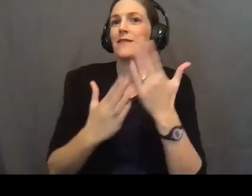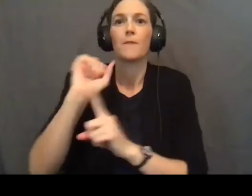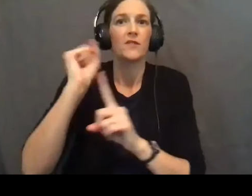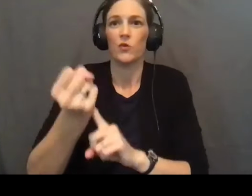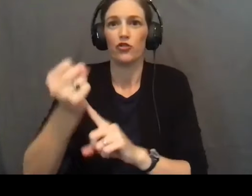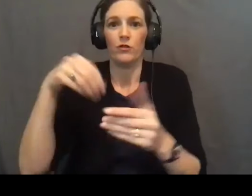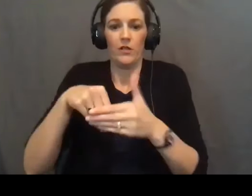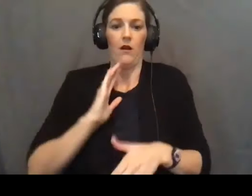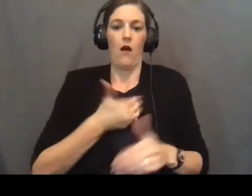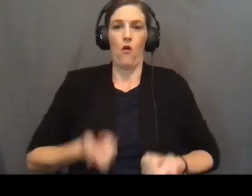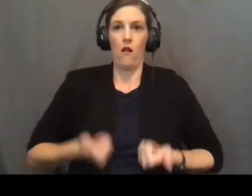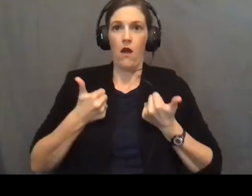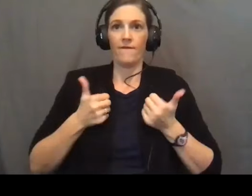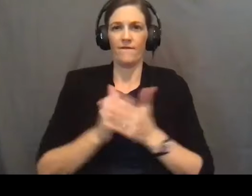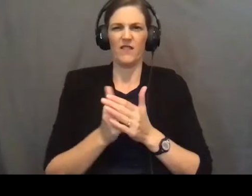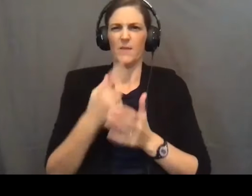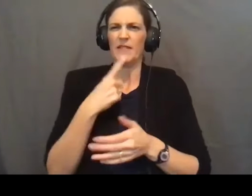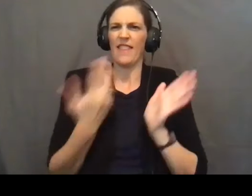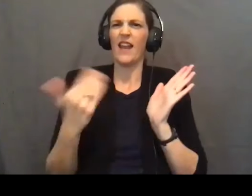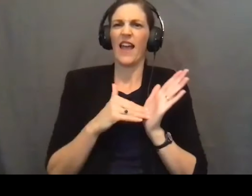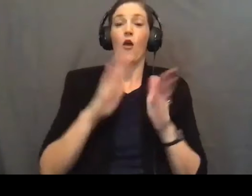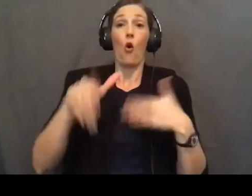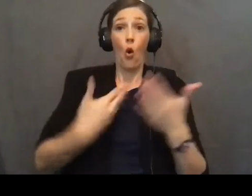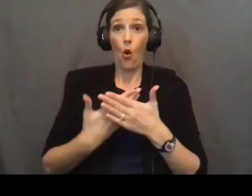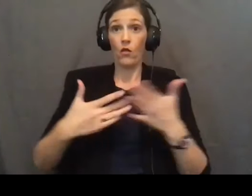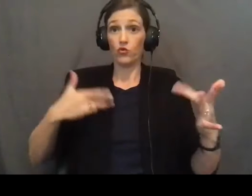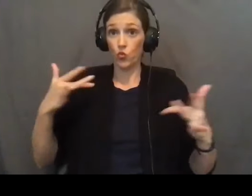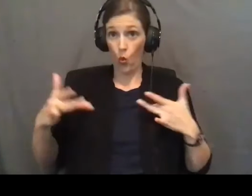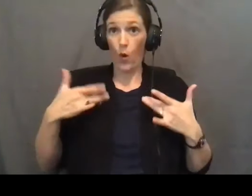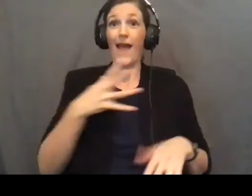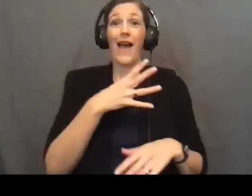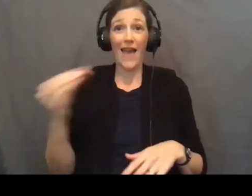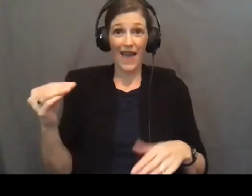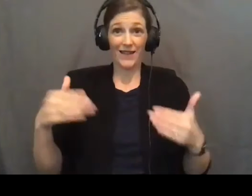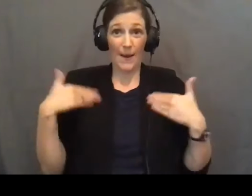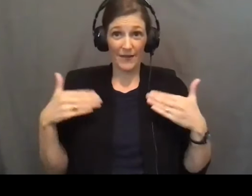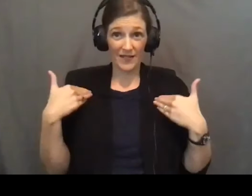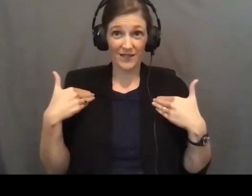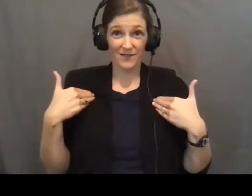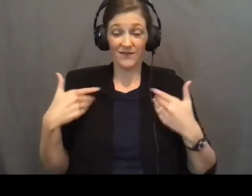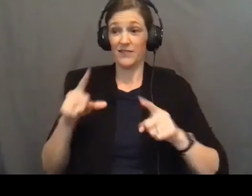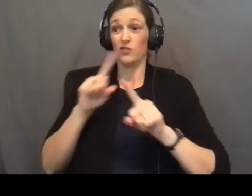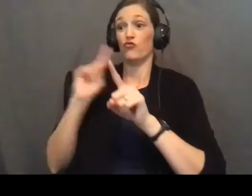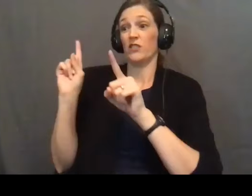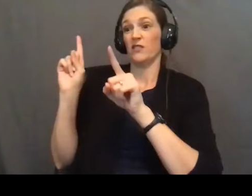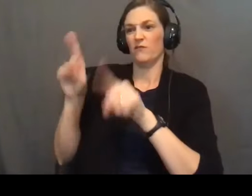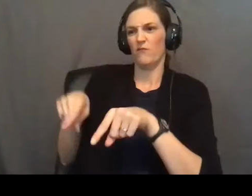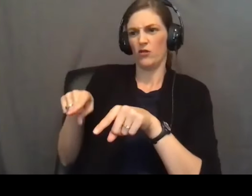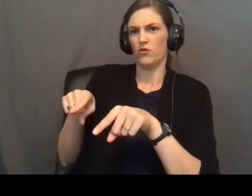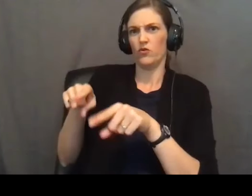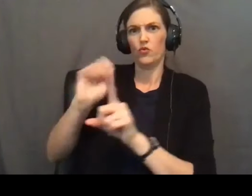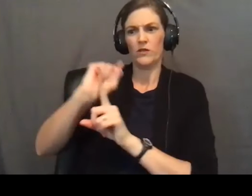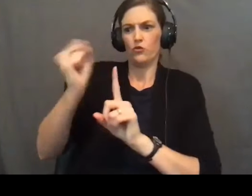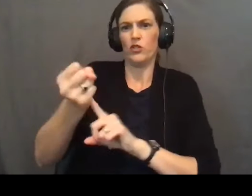in our life. Let me say that again. All joy and happiness is a response to circumstances